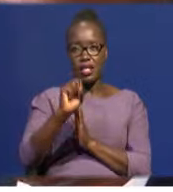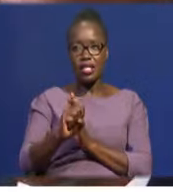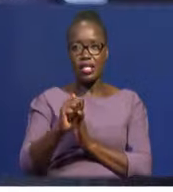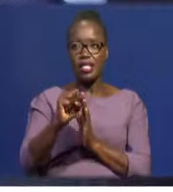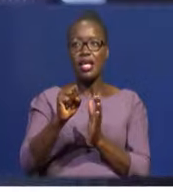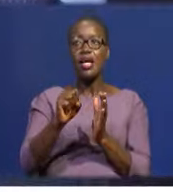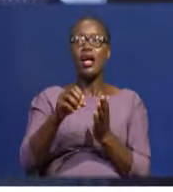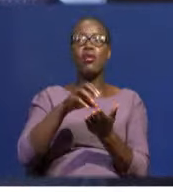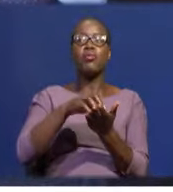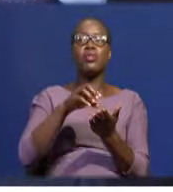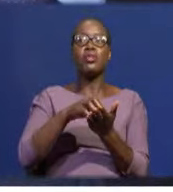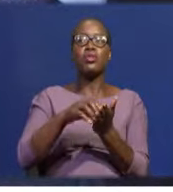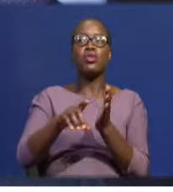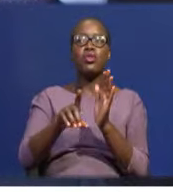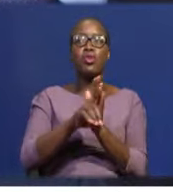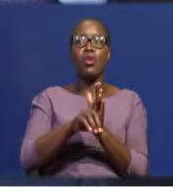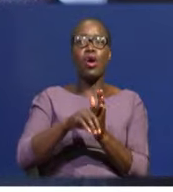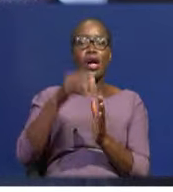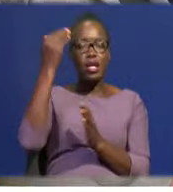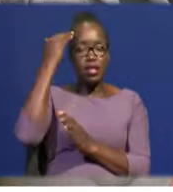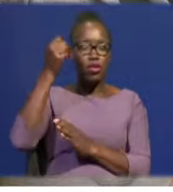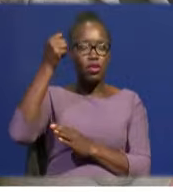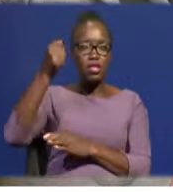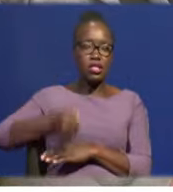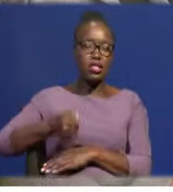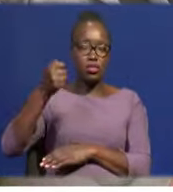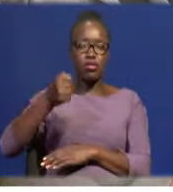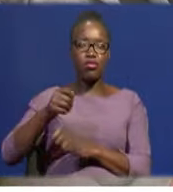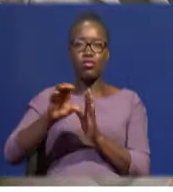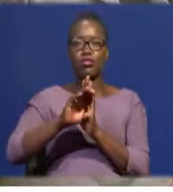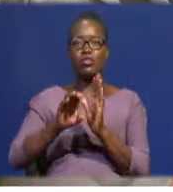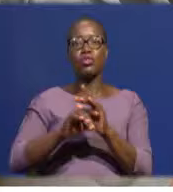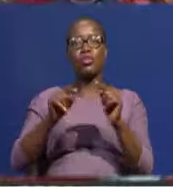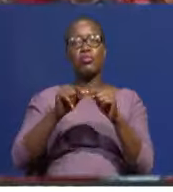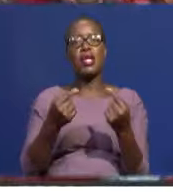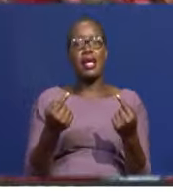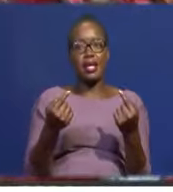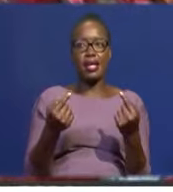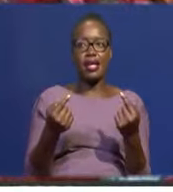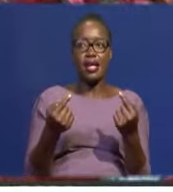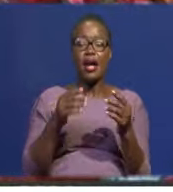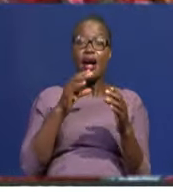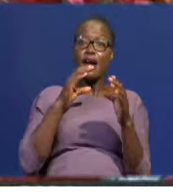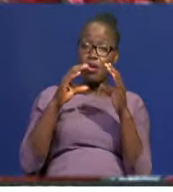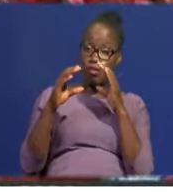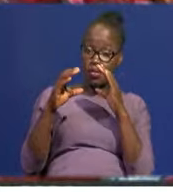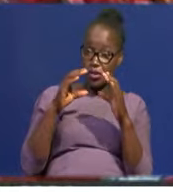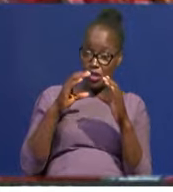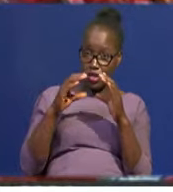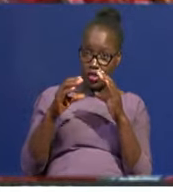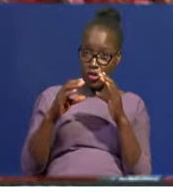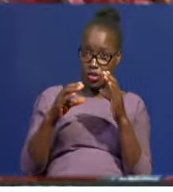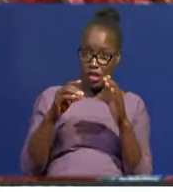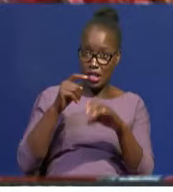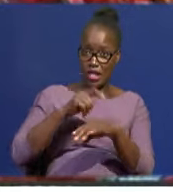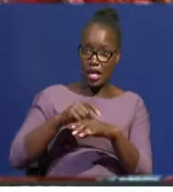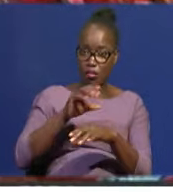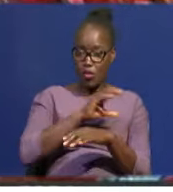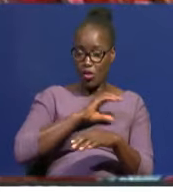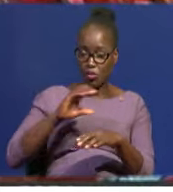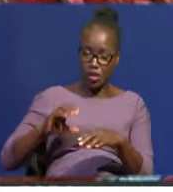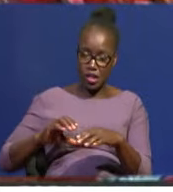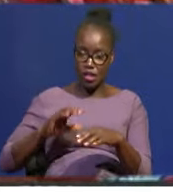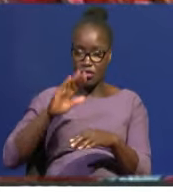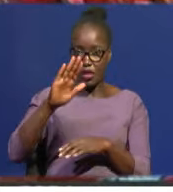into law following a court ruling that had termed them unconstitutional. The communication during a committee of the whole